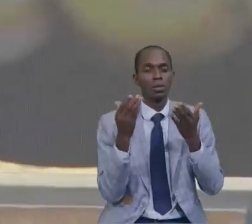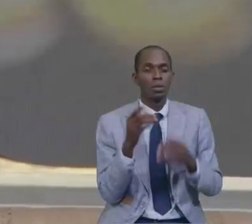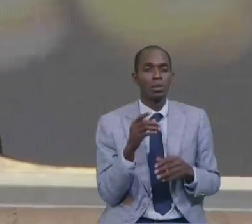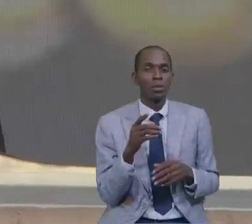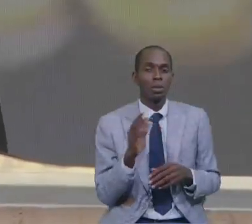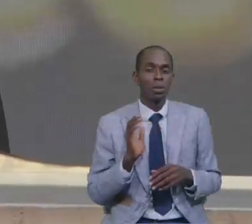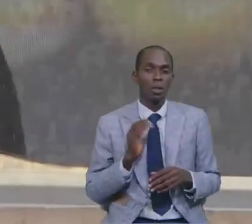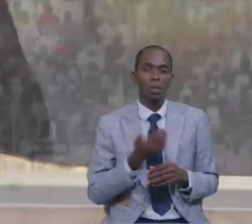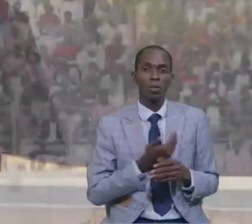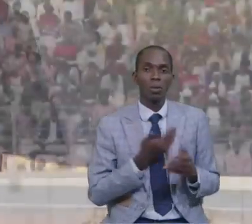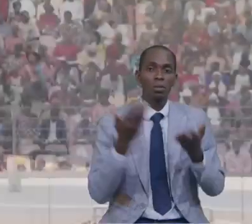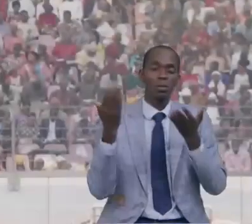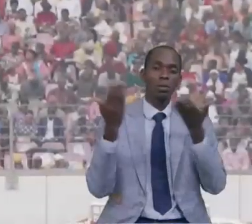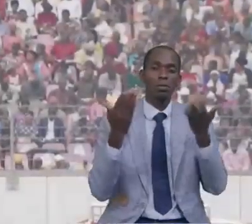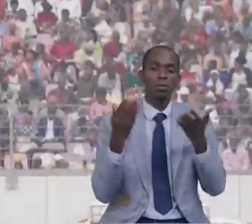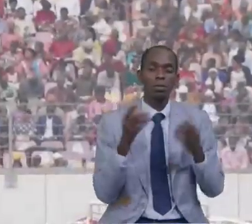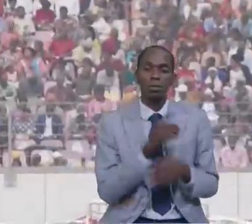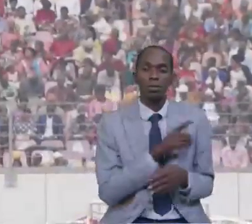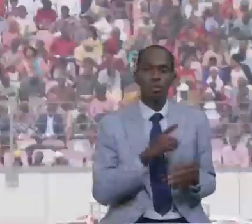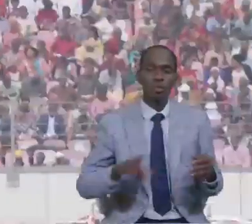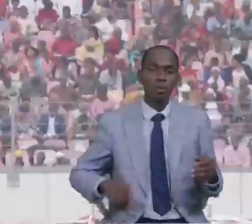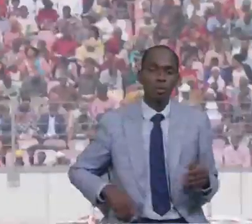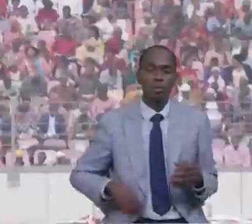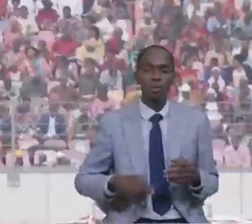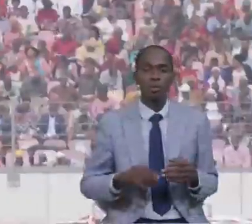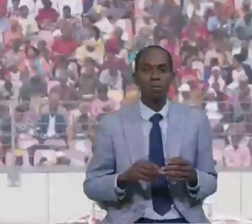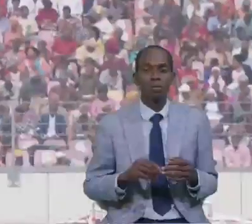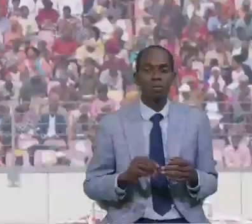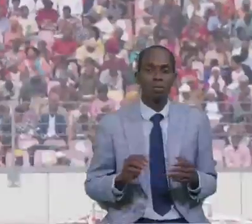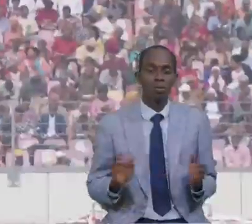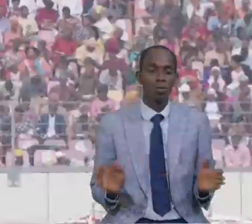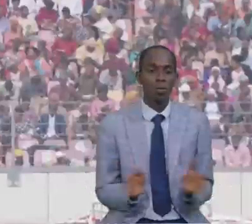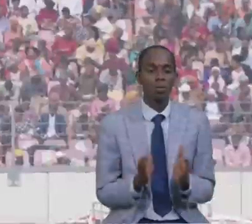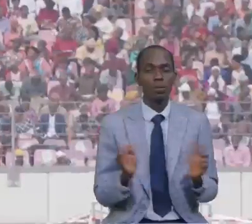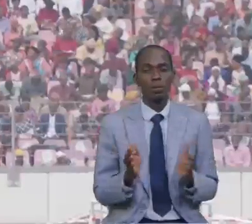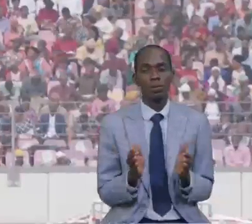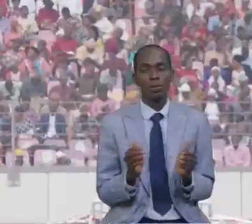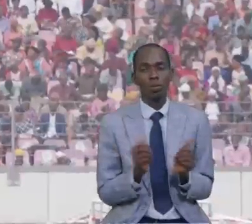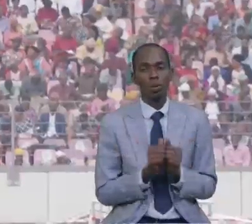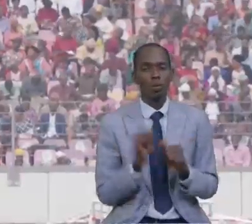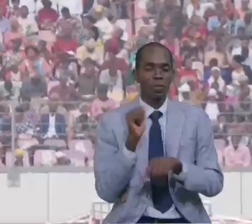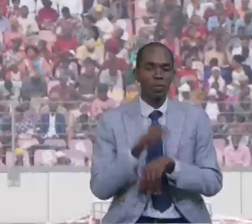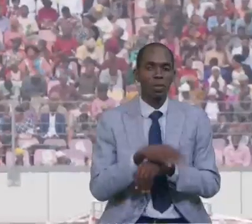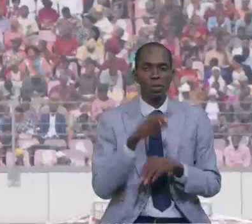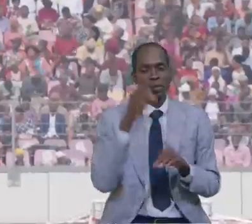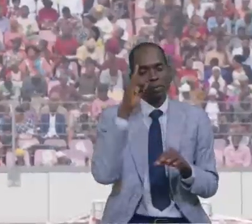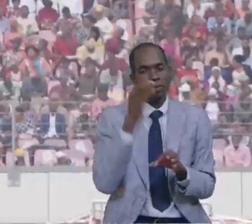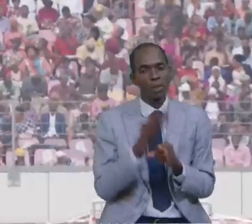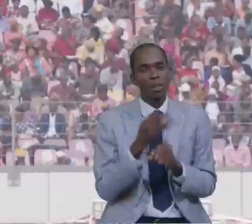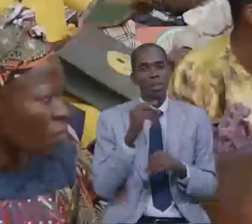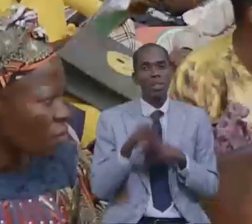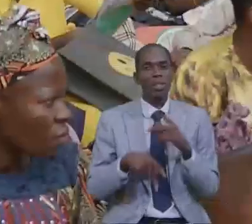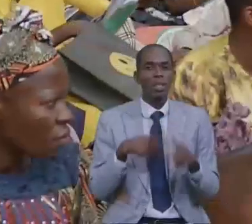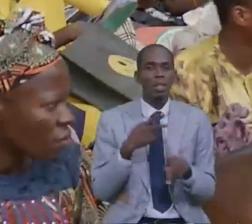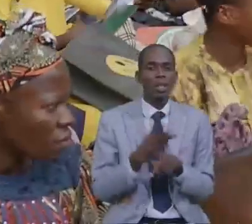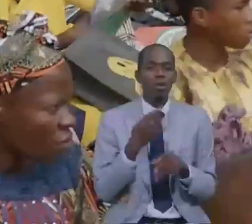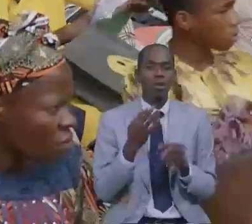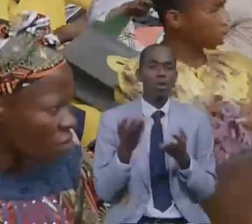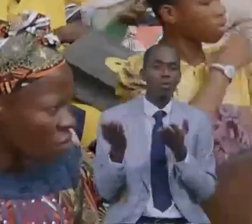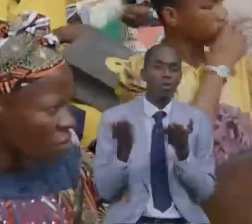of service that is compelled by love. The service that